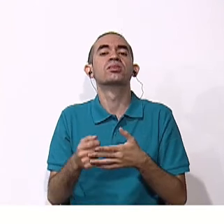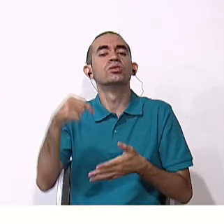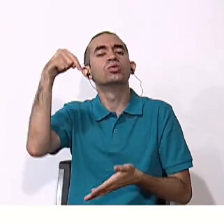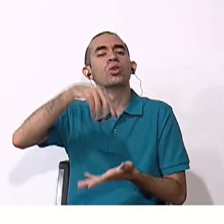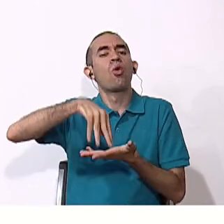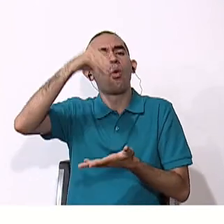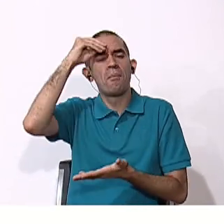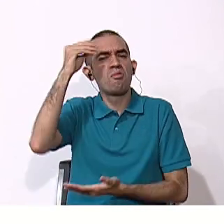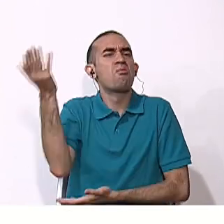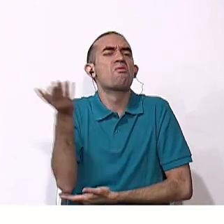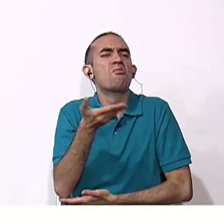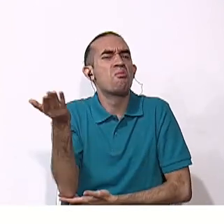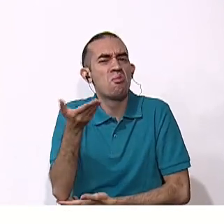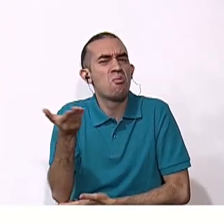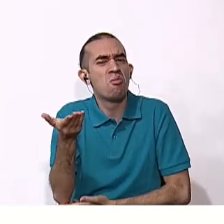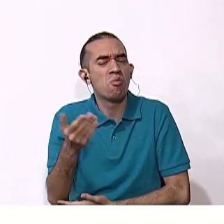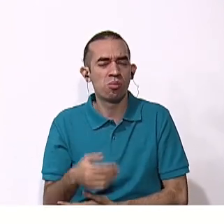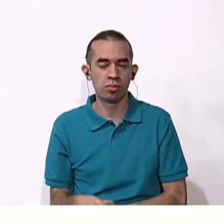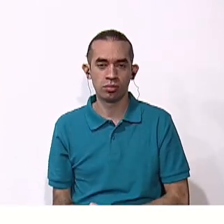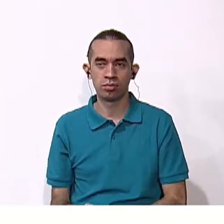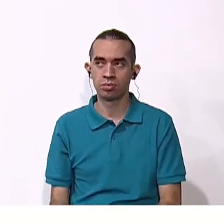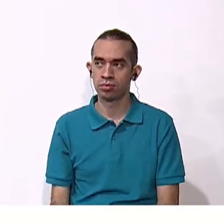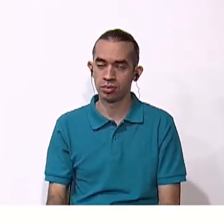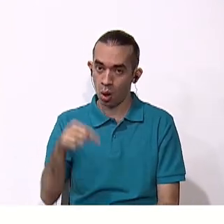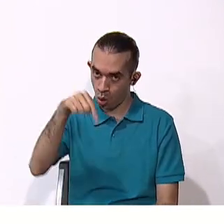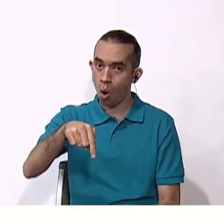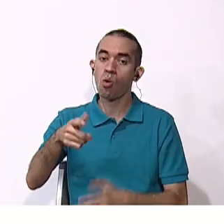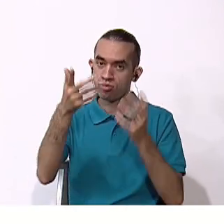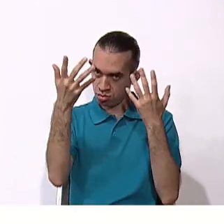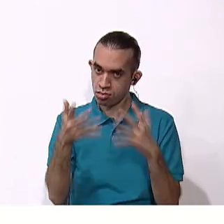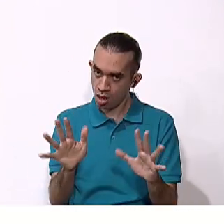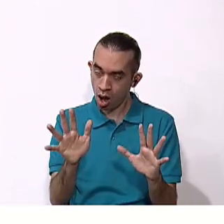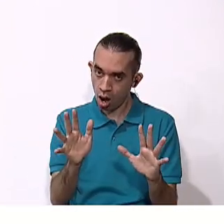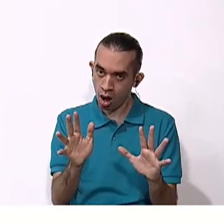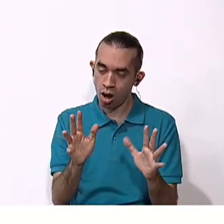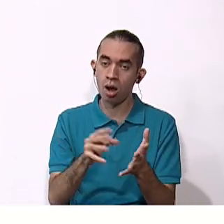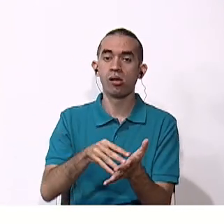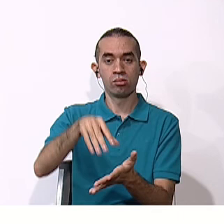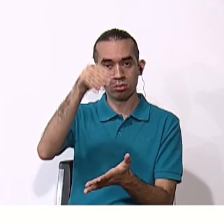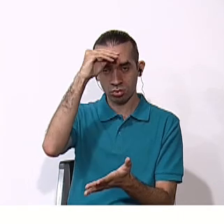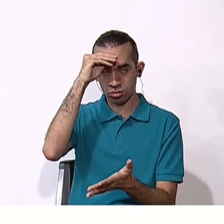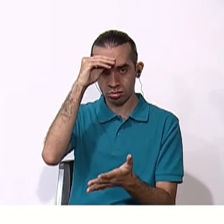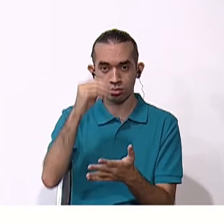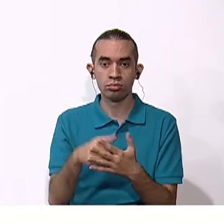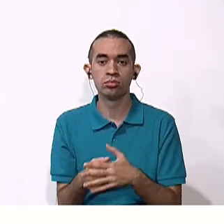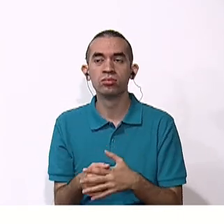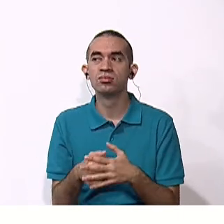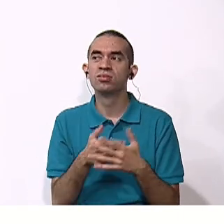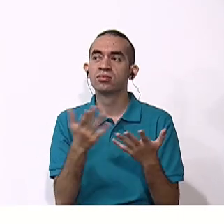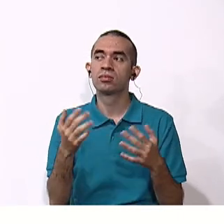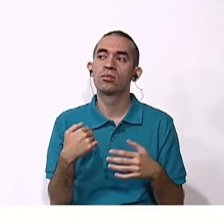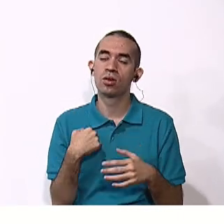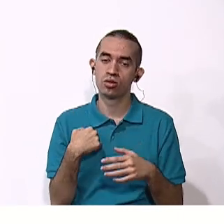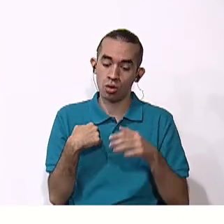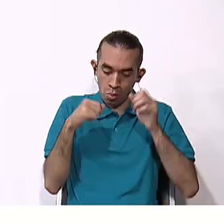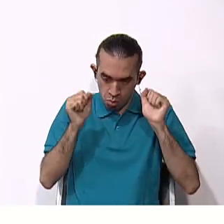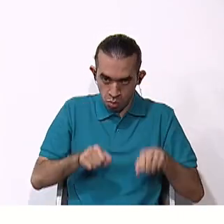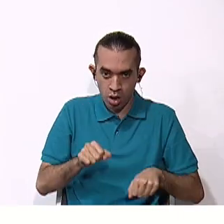learn today? Okay, today we learn I can